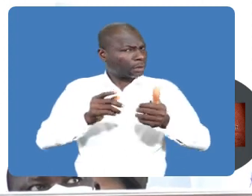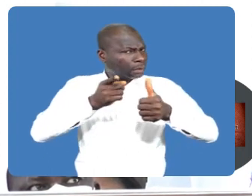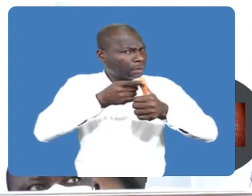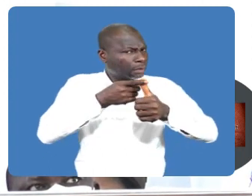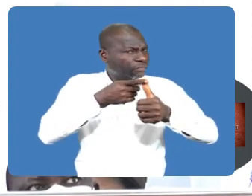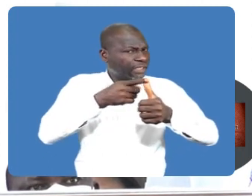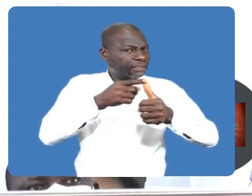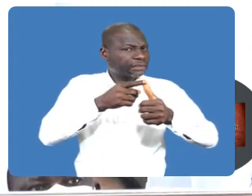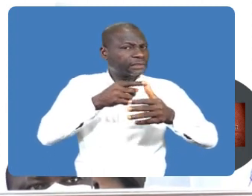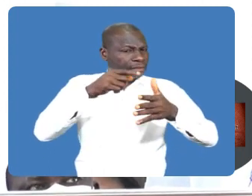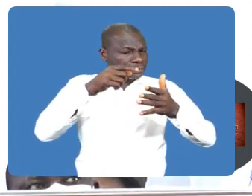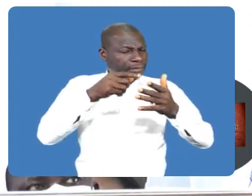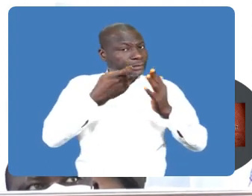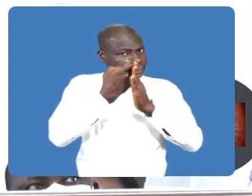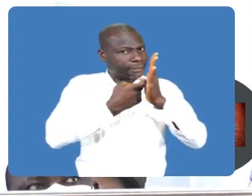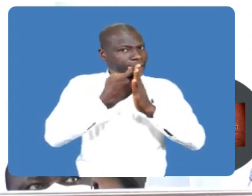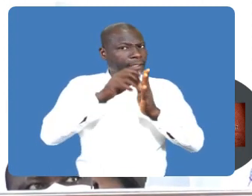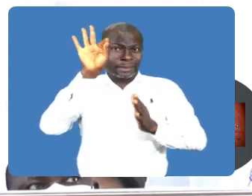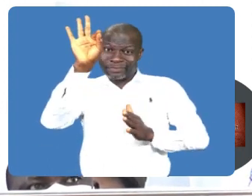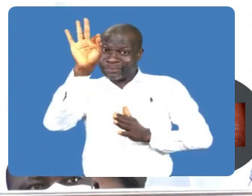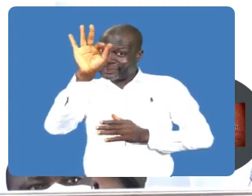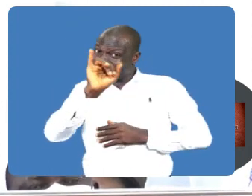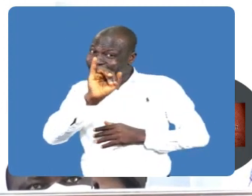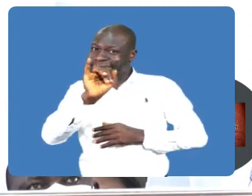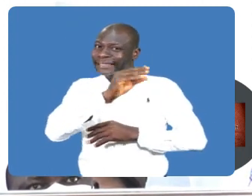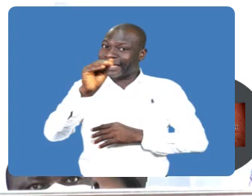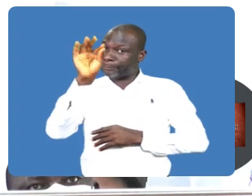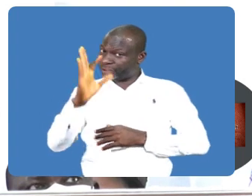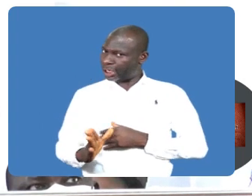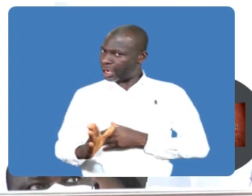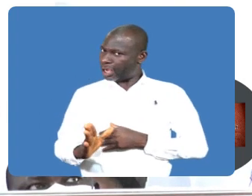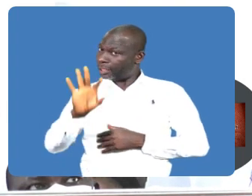Let us first of all talk about preaching and preachers.